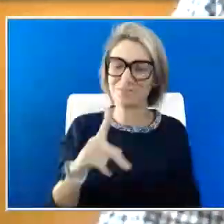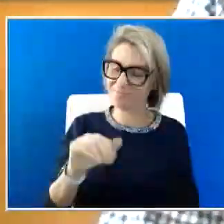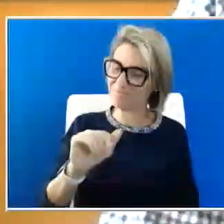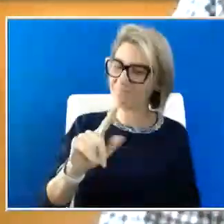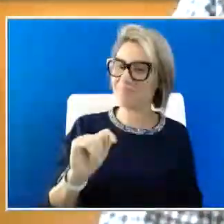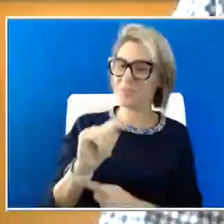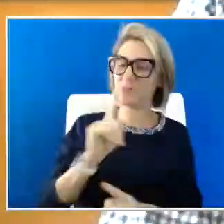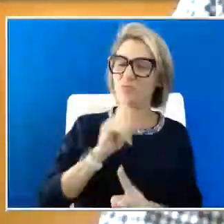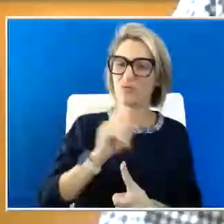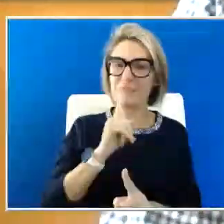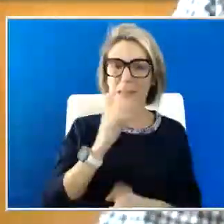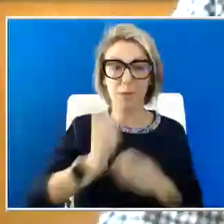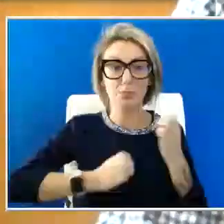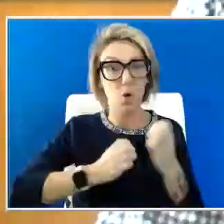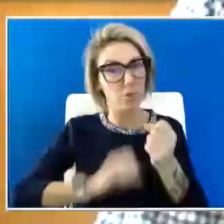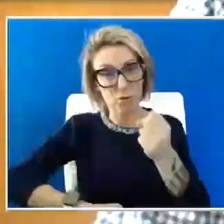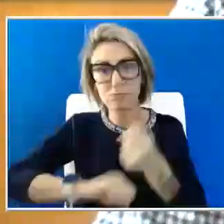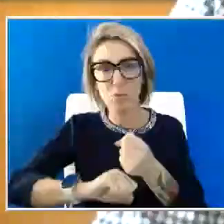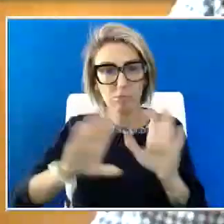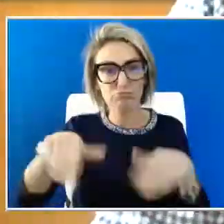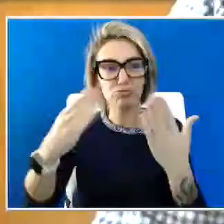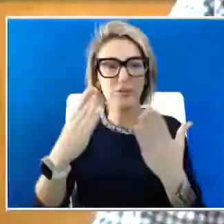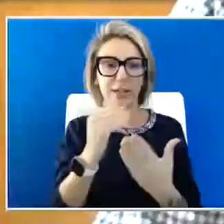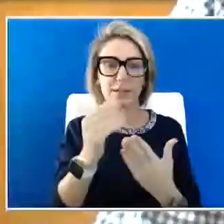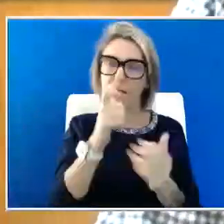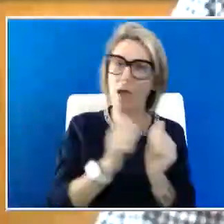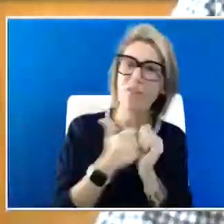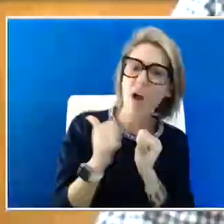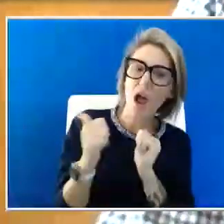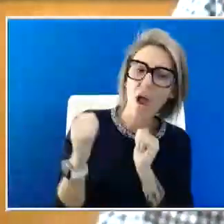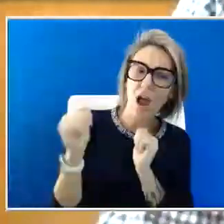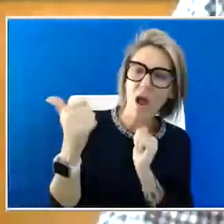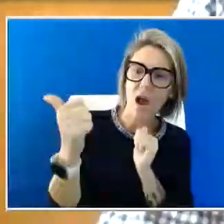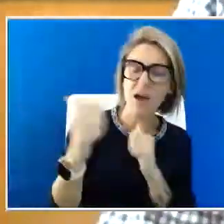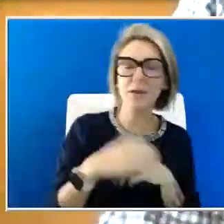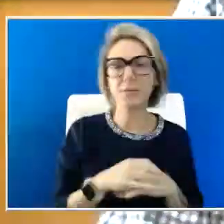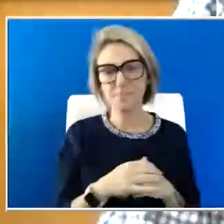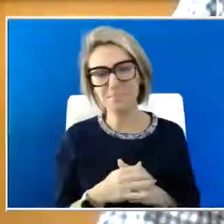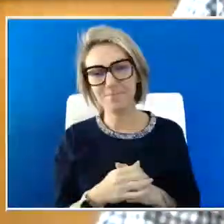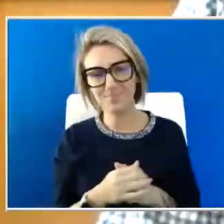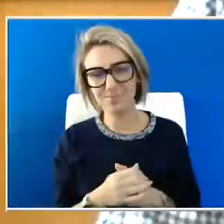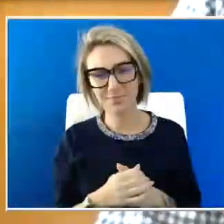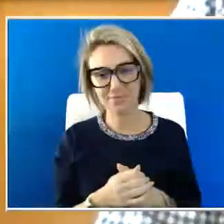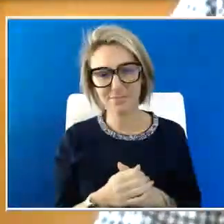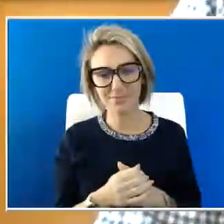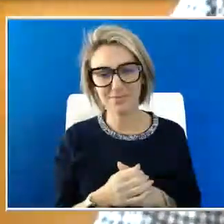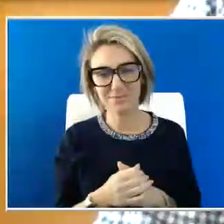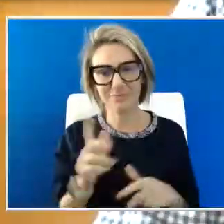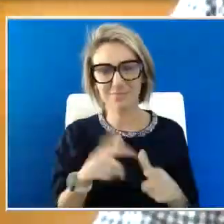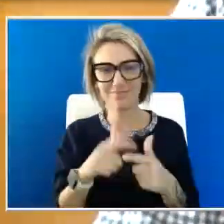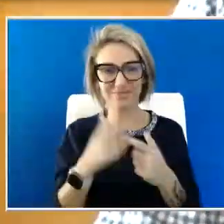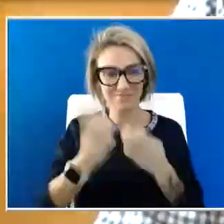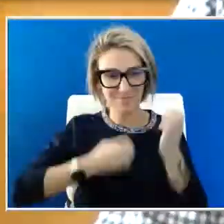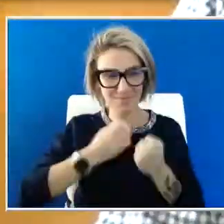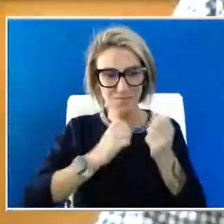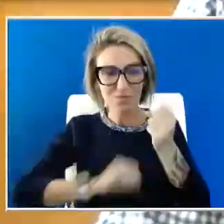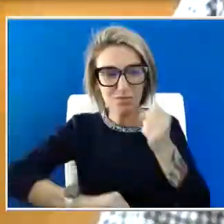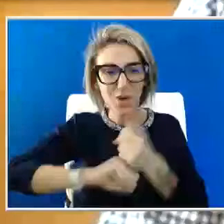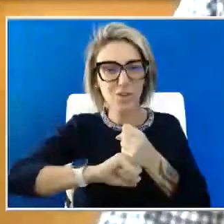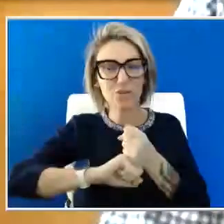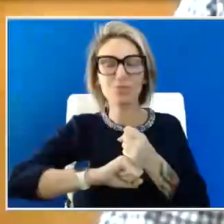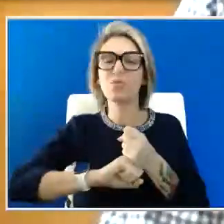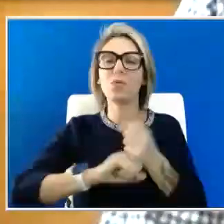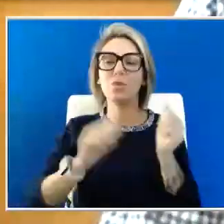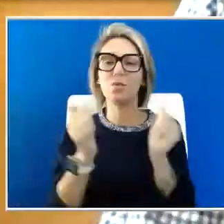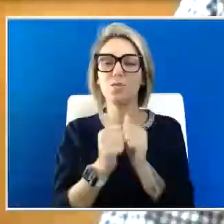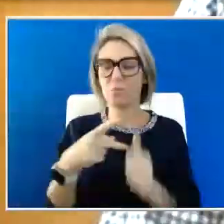emotional support without being so far away. And then the emotional support at